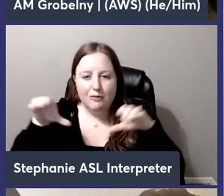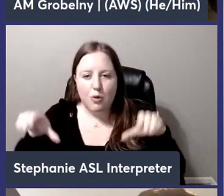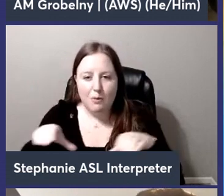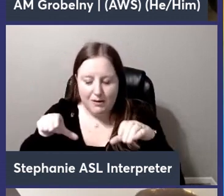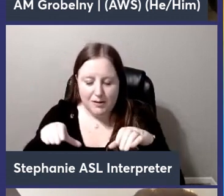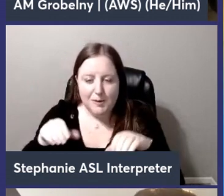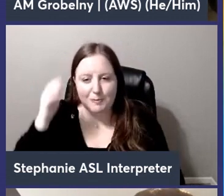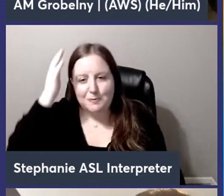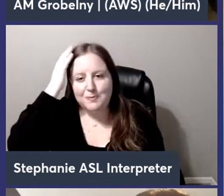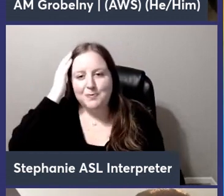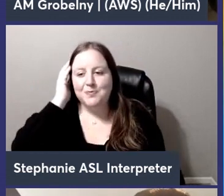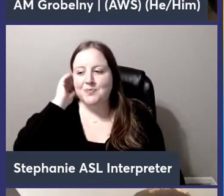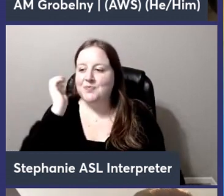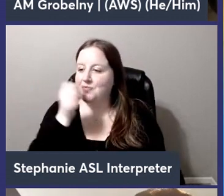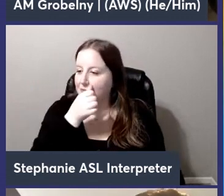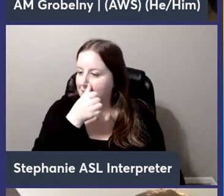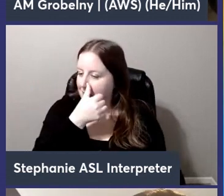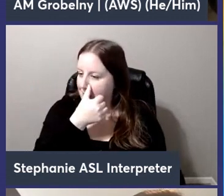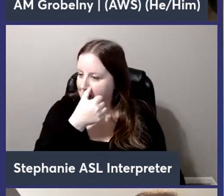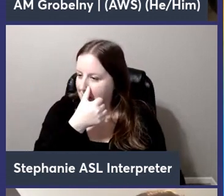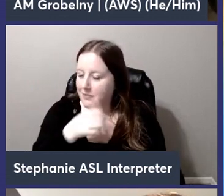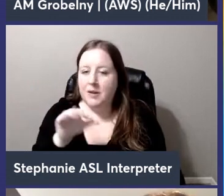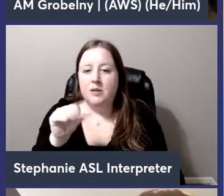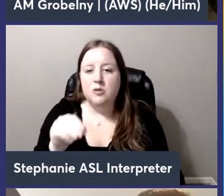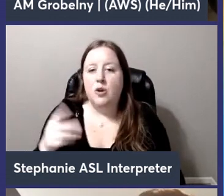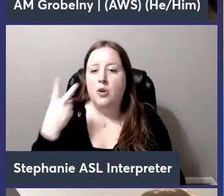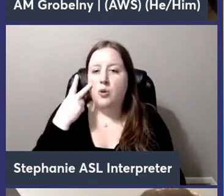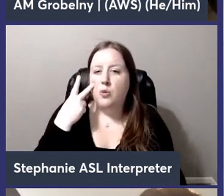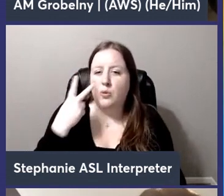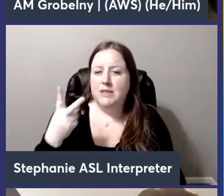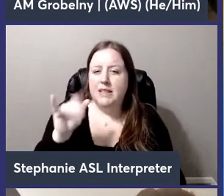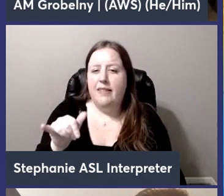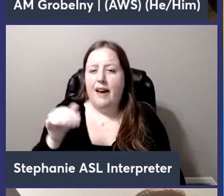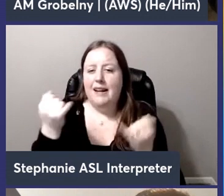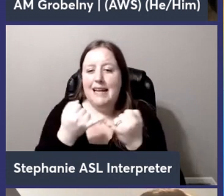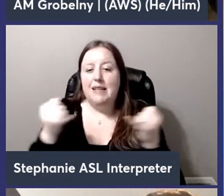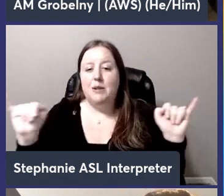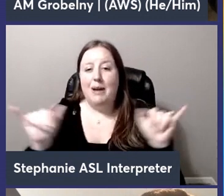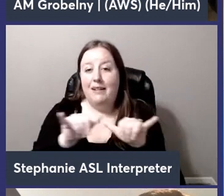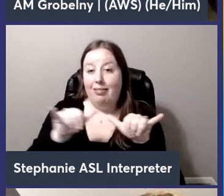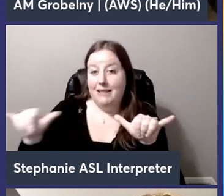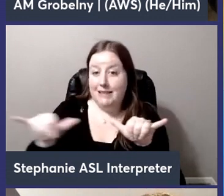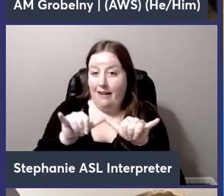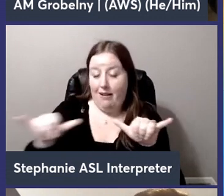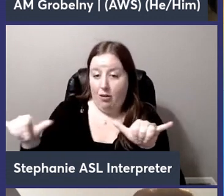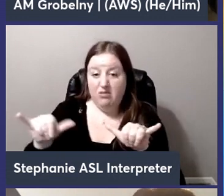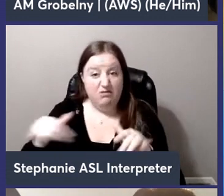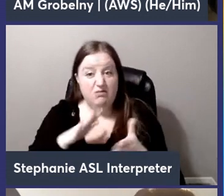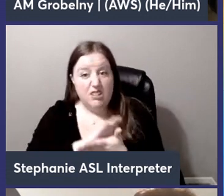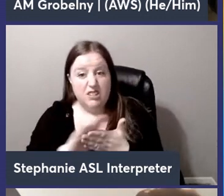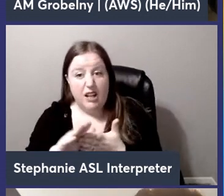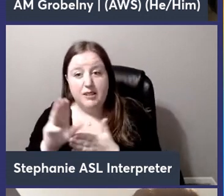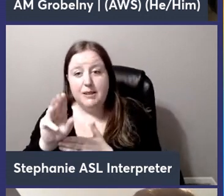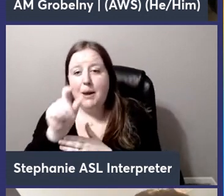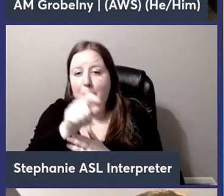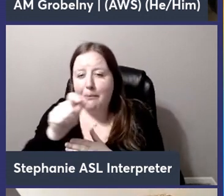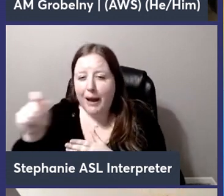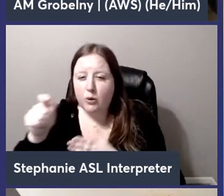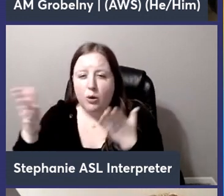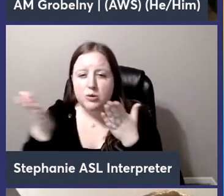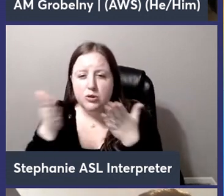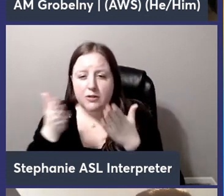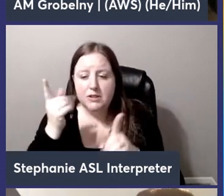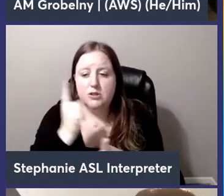versa. So that's what the microservices are giving us, the ability to independently scale, which is the essence of microservices, right? Independently